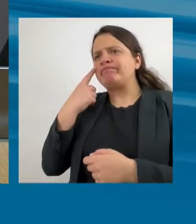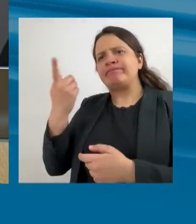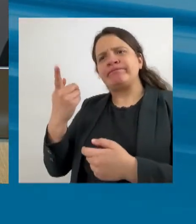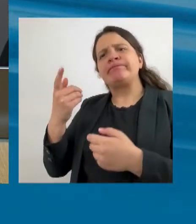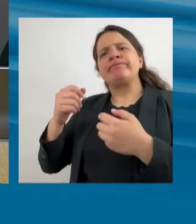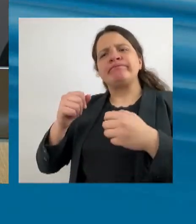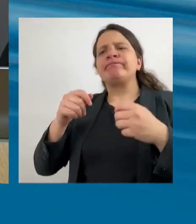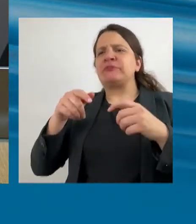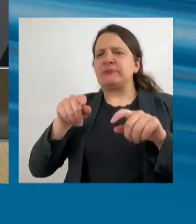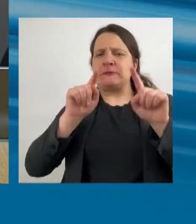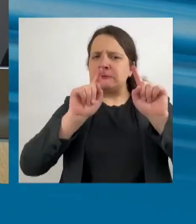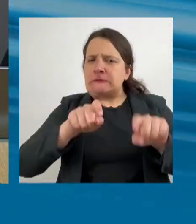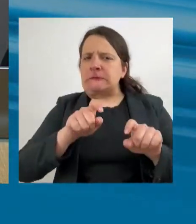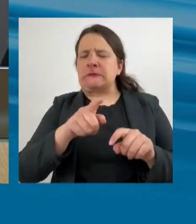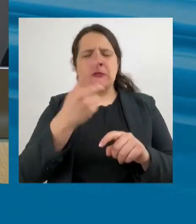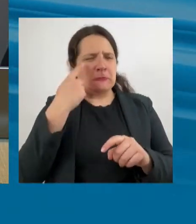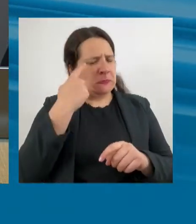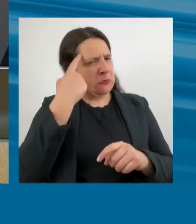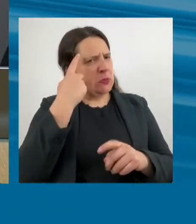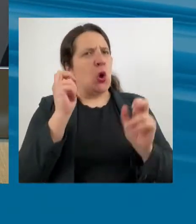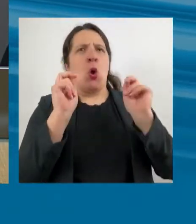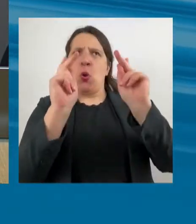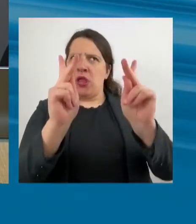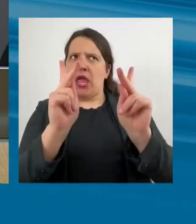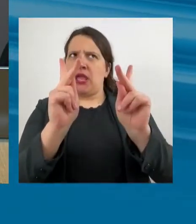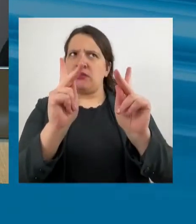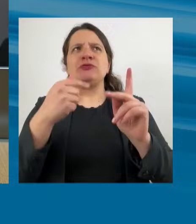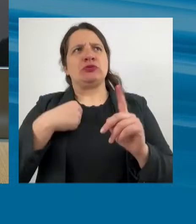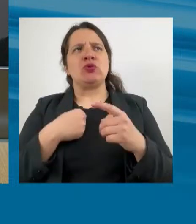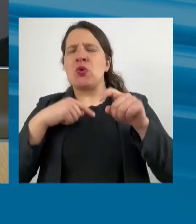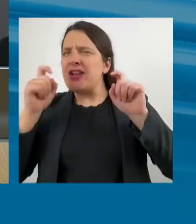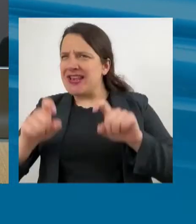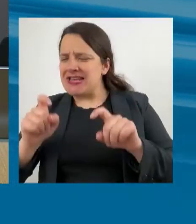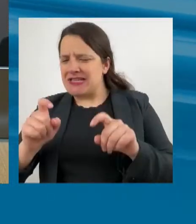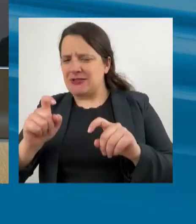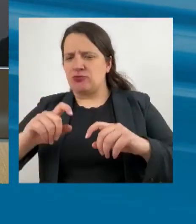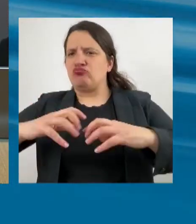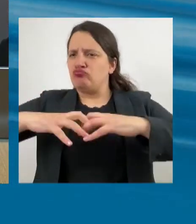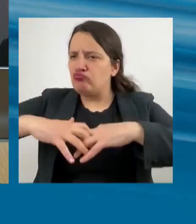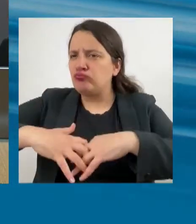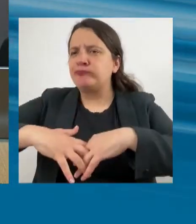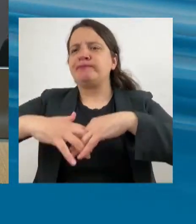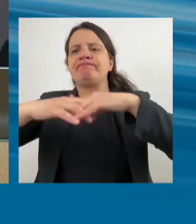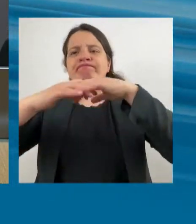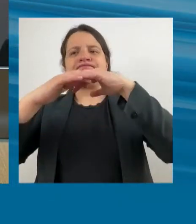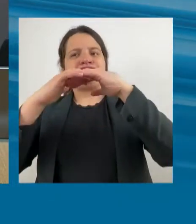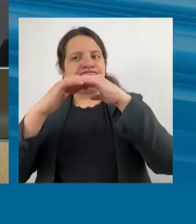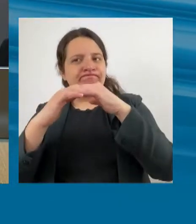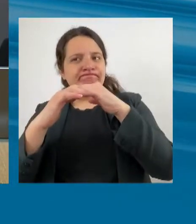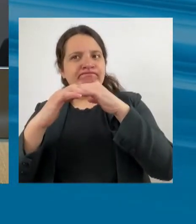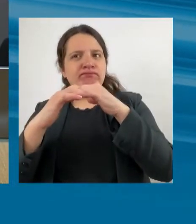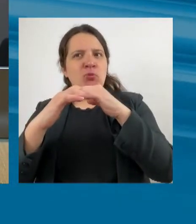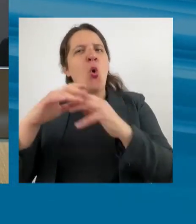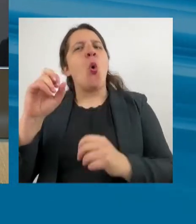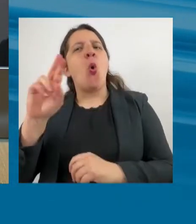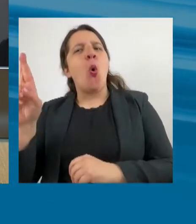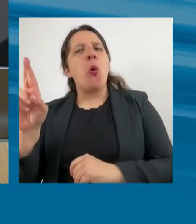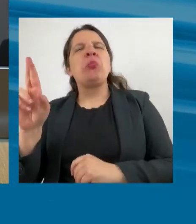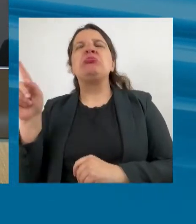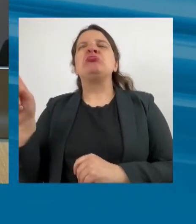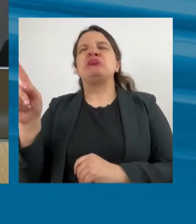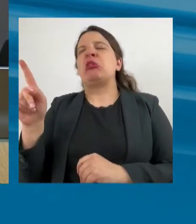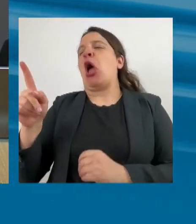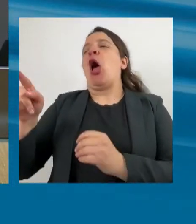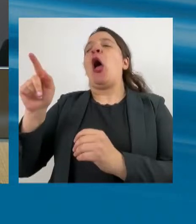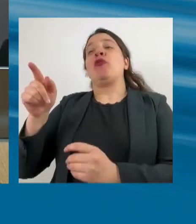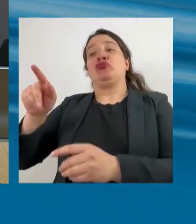or not, are these institutions able to deliver what they were created to deliver in the first place? That's one. I also think that we